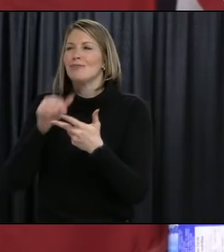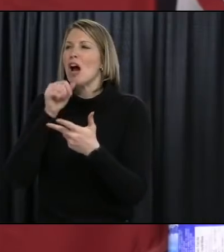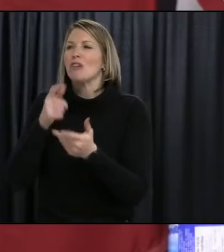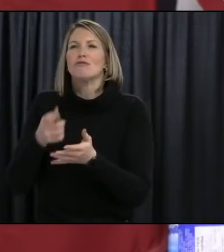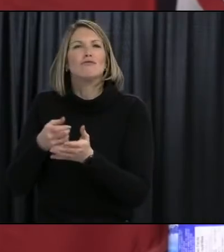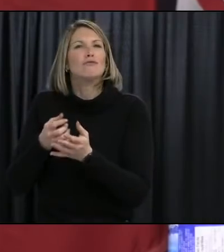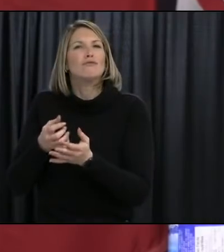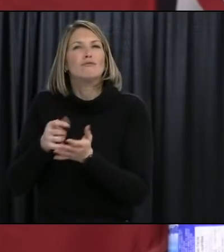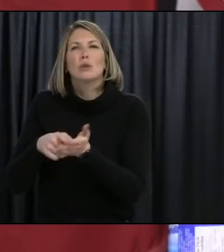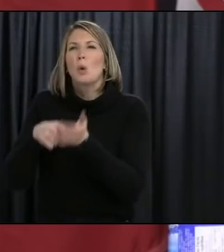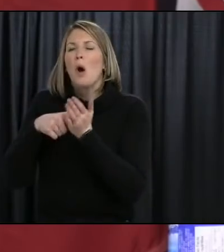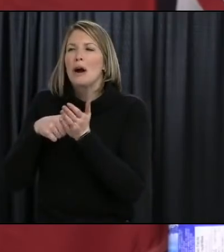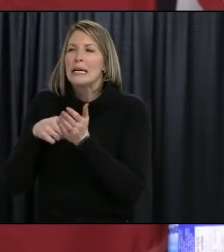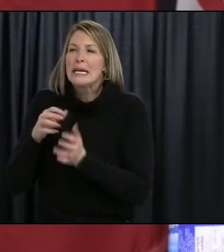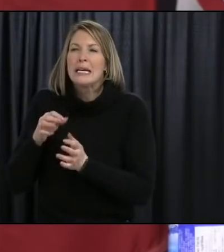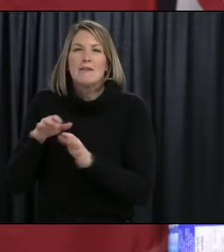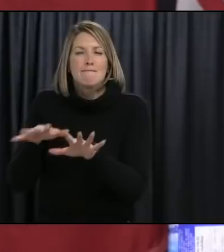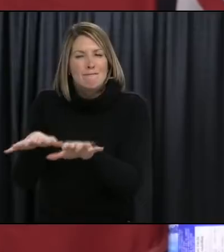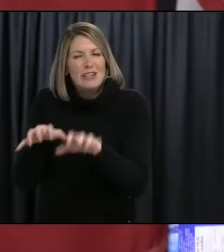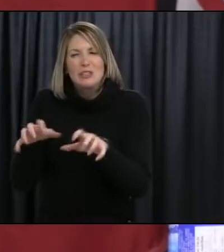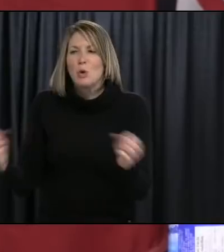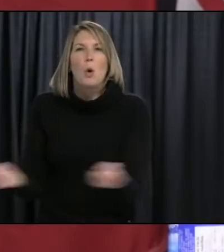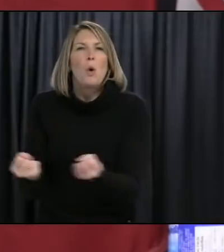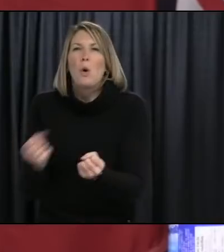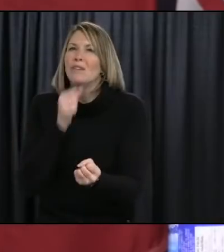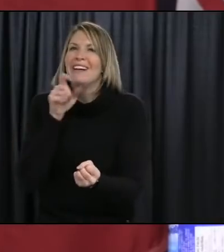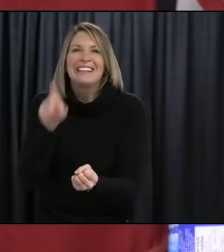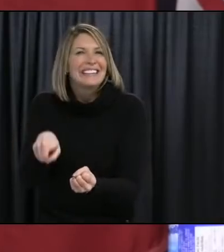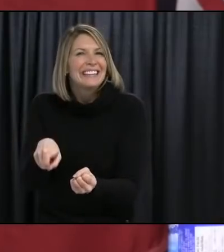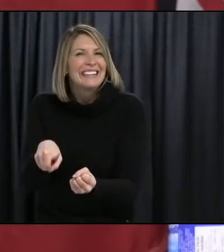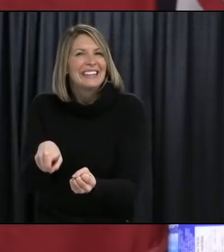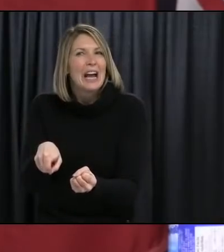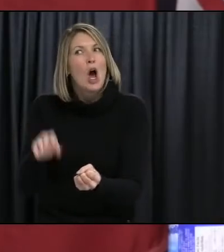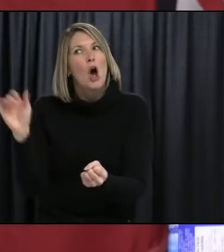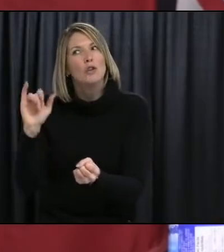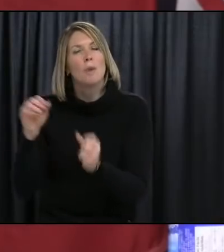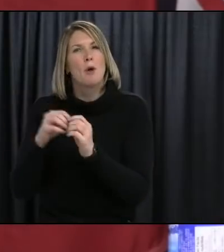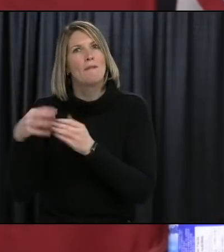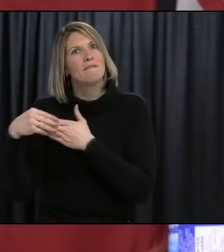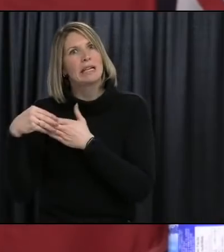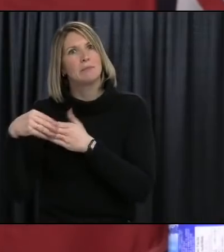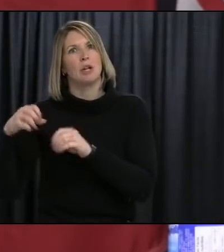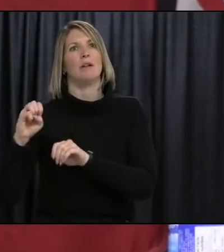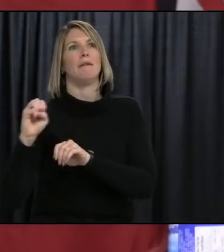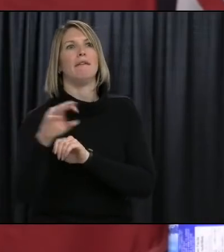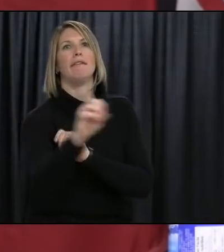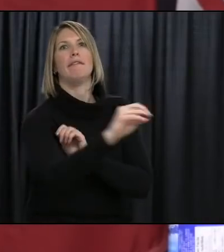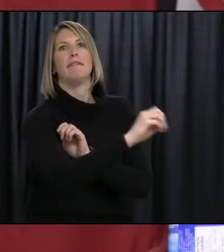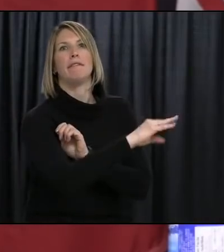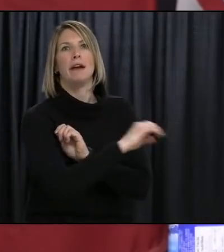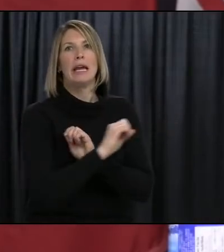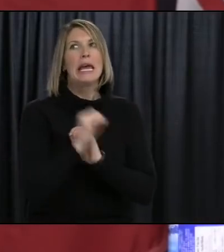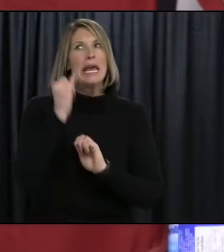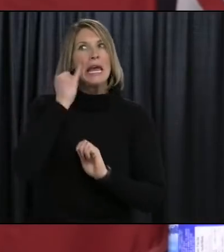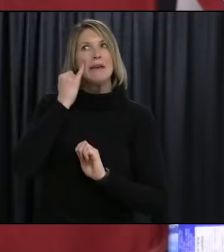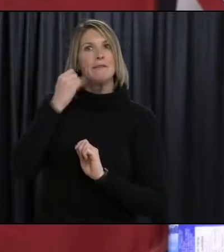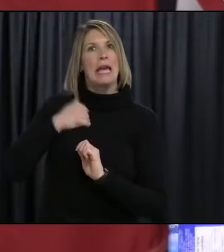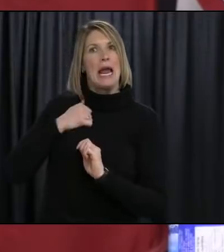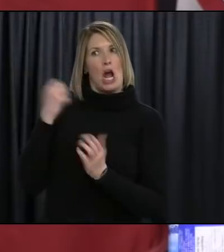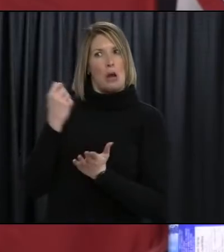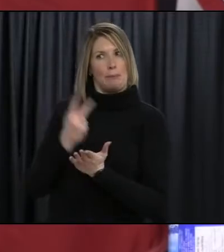It's handled in the same way it would be a flu vaccine. If that gets through the approval process here, and if we can